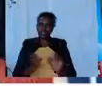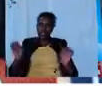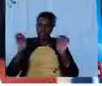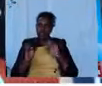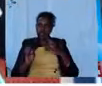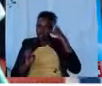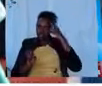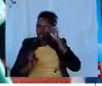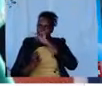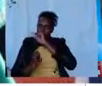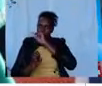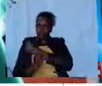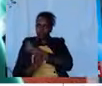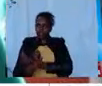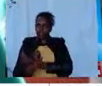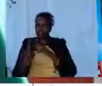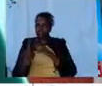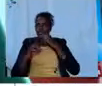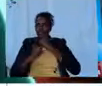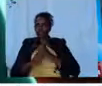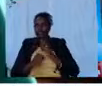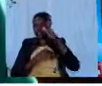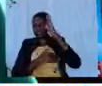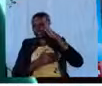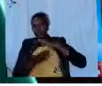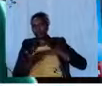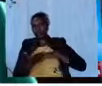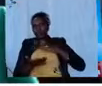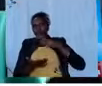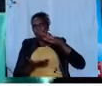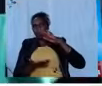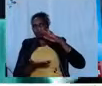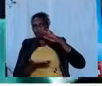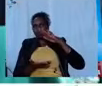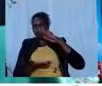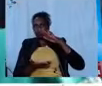Jesus, oh, for grace to trust him